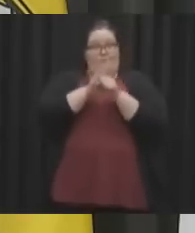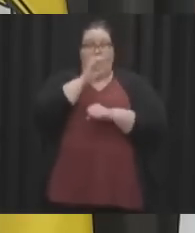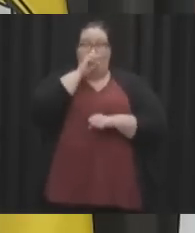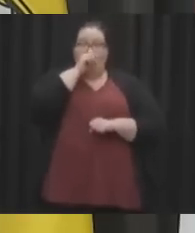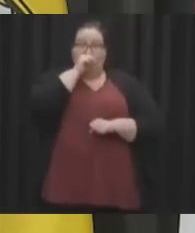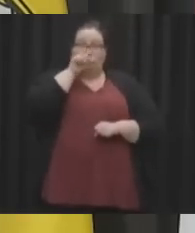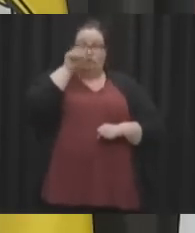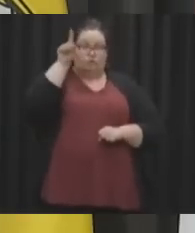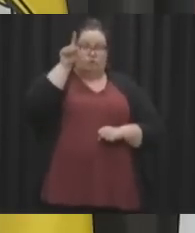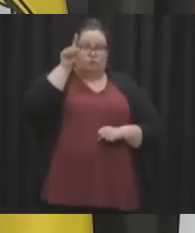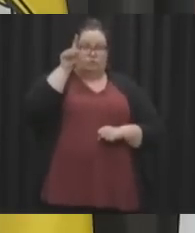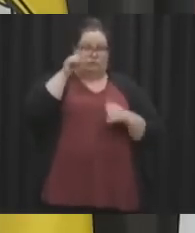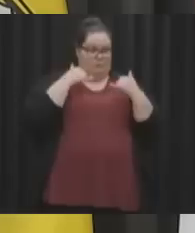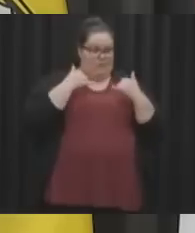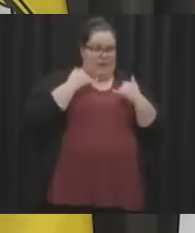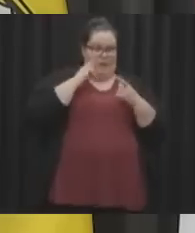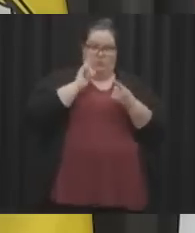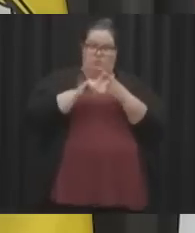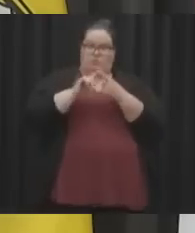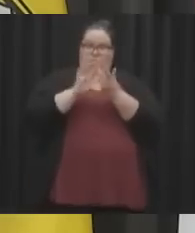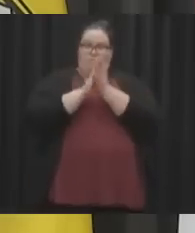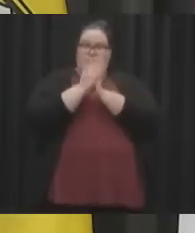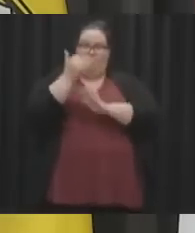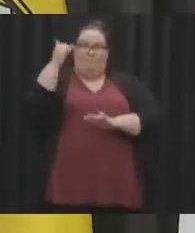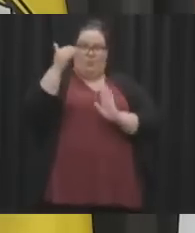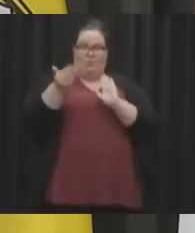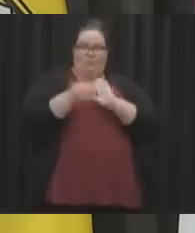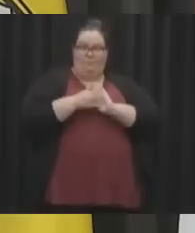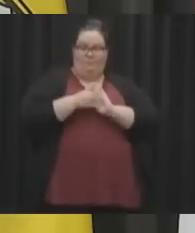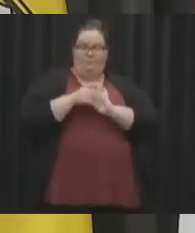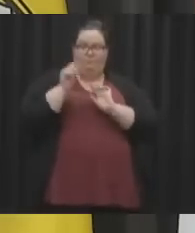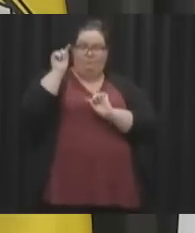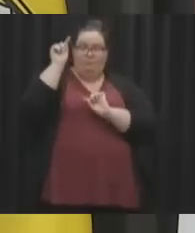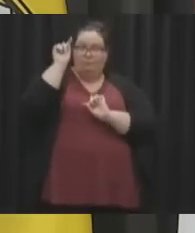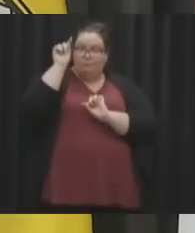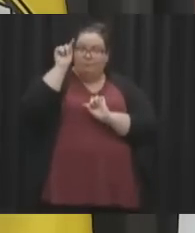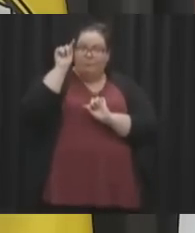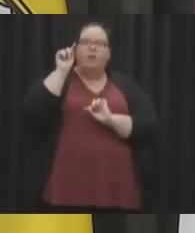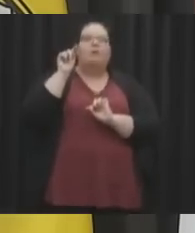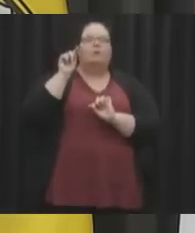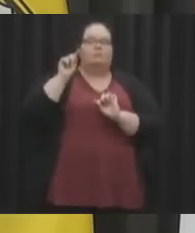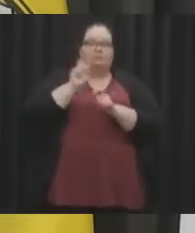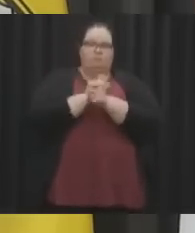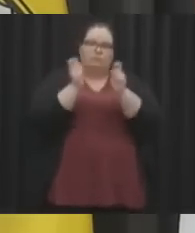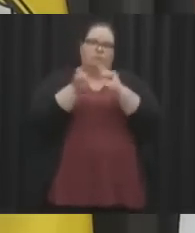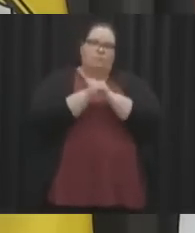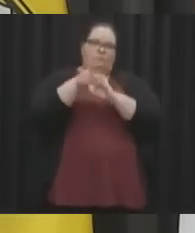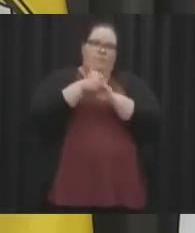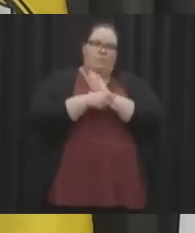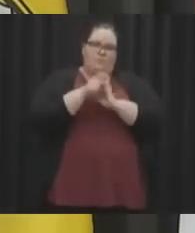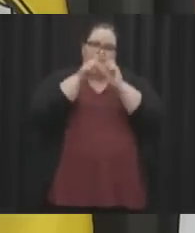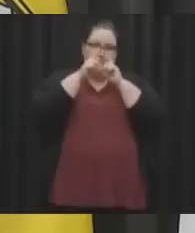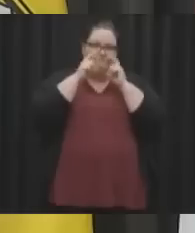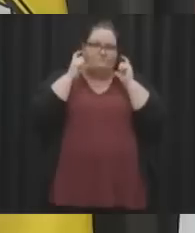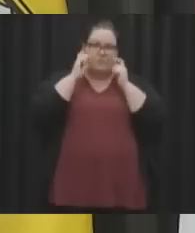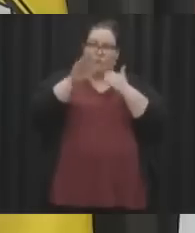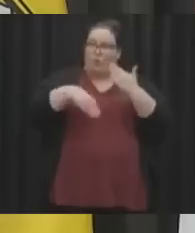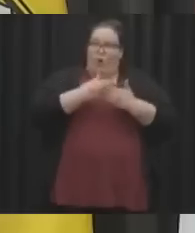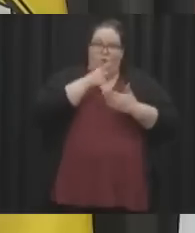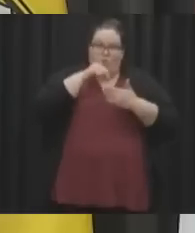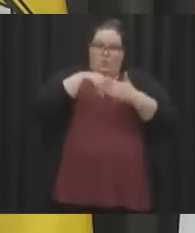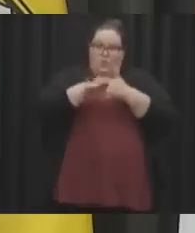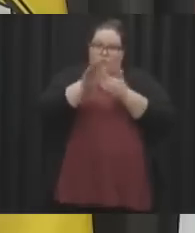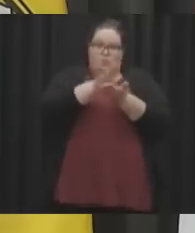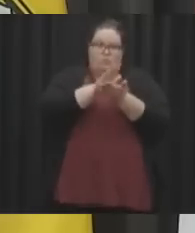are very hard to find. There is no reason for most people, under all circumstances, not to be able to wear a mask.